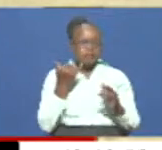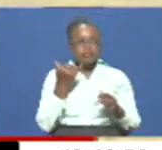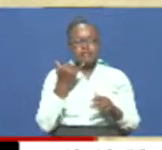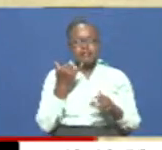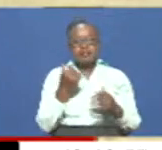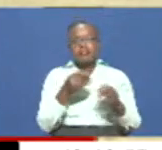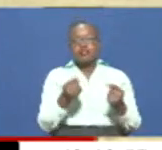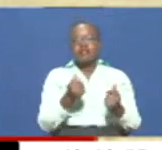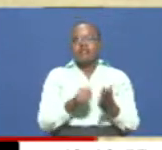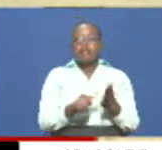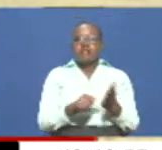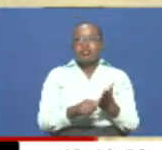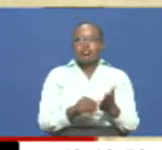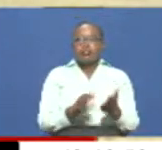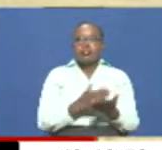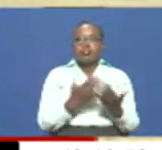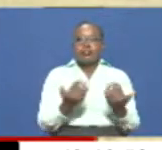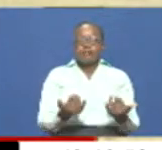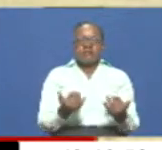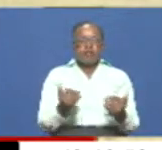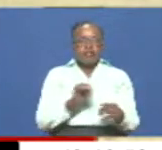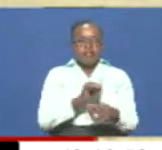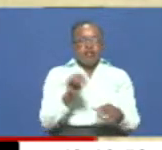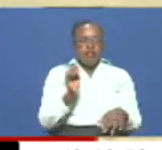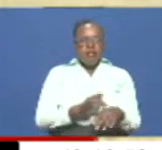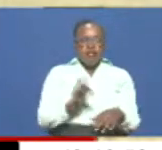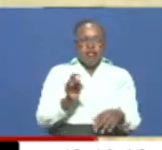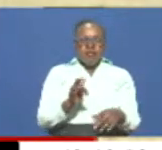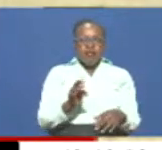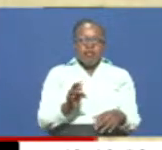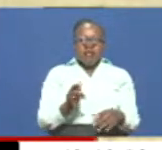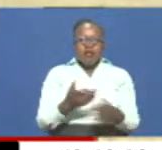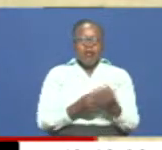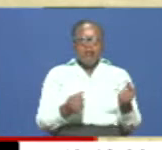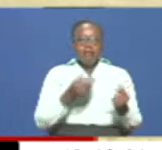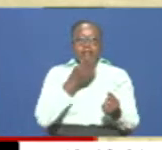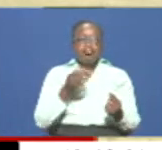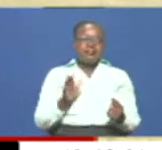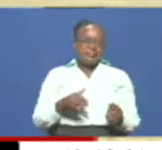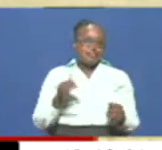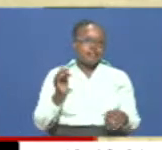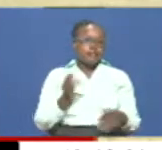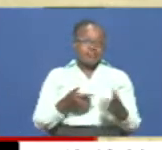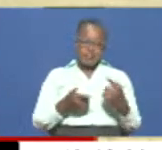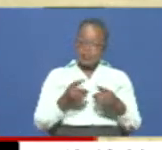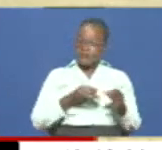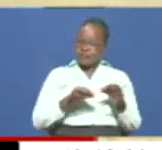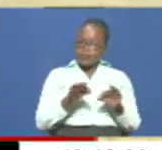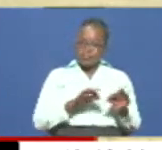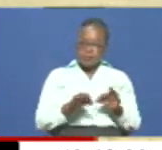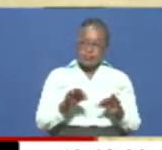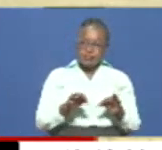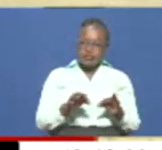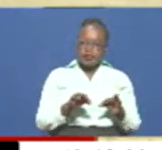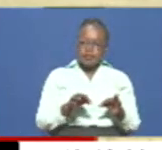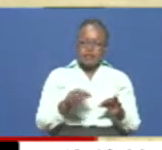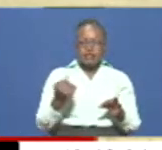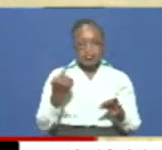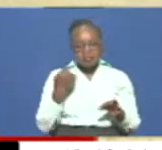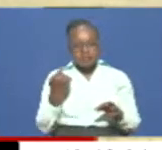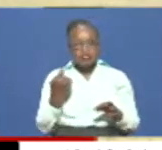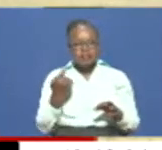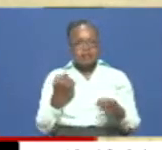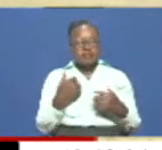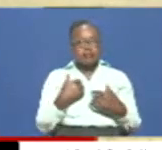Most of them, those who are affected, both men and women, have come out and explained exactly what has been happening to them. Yesterday we had even a